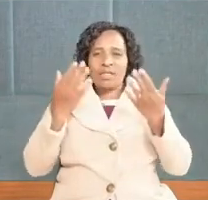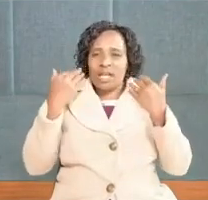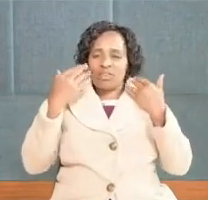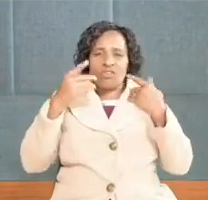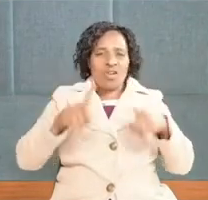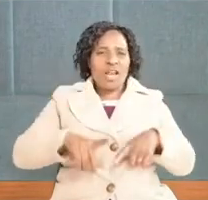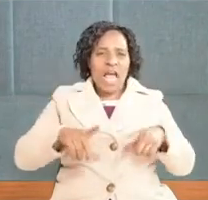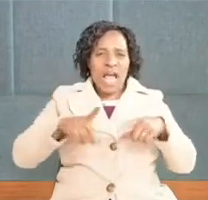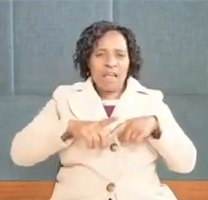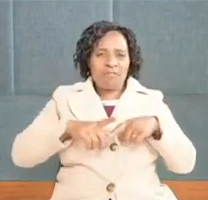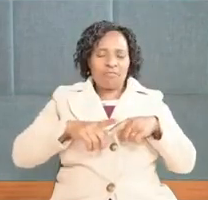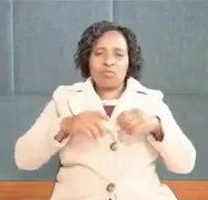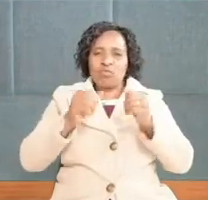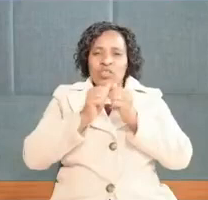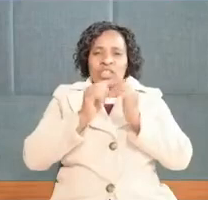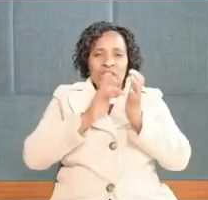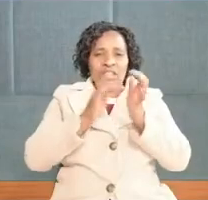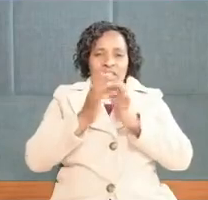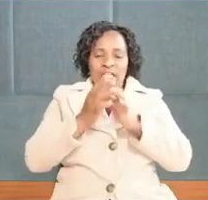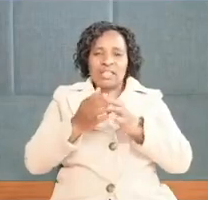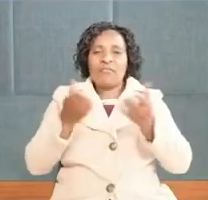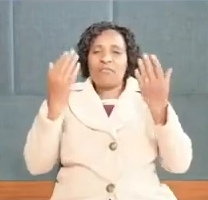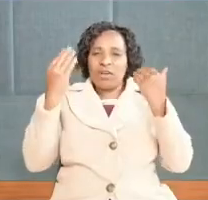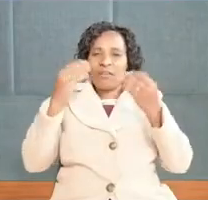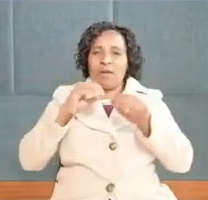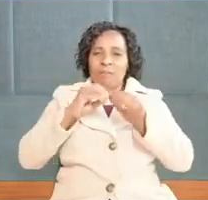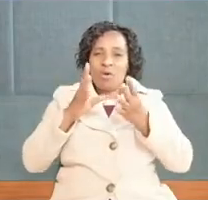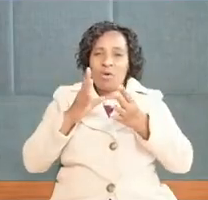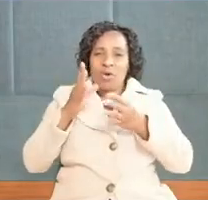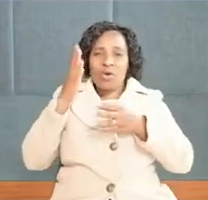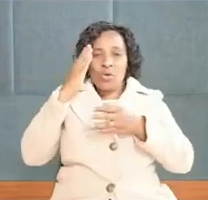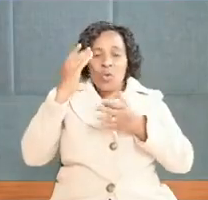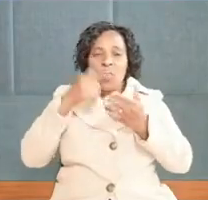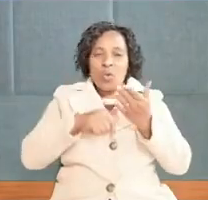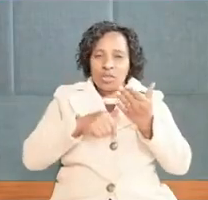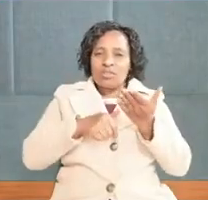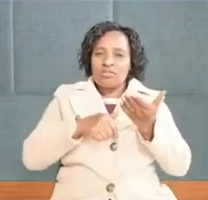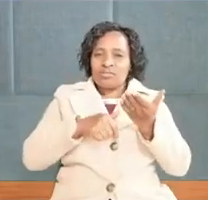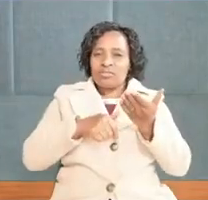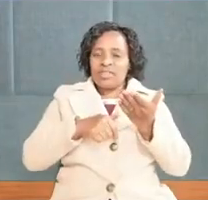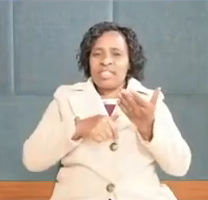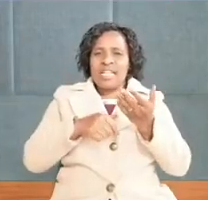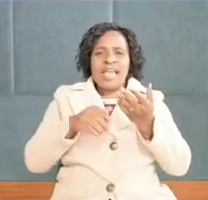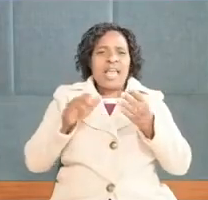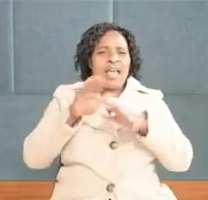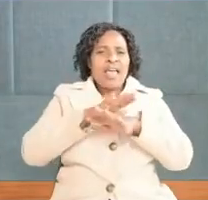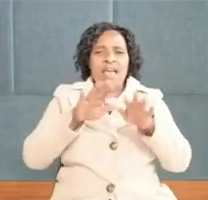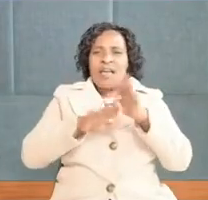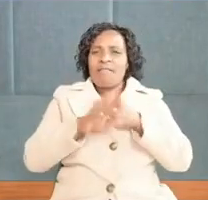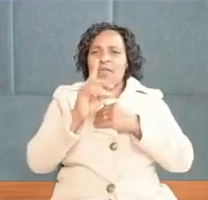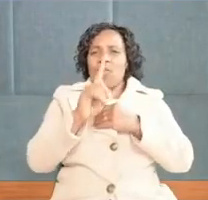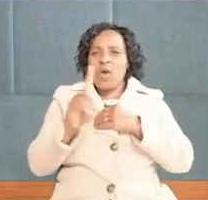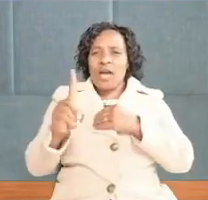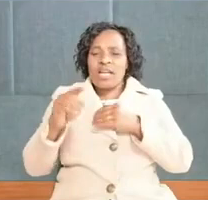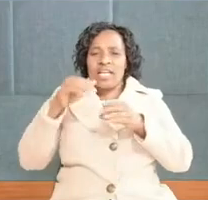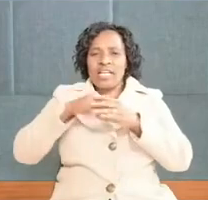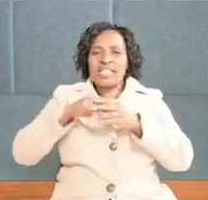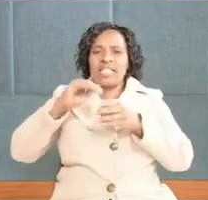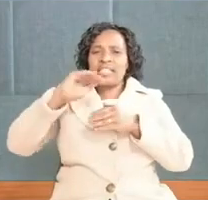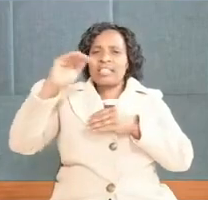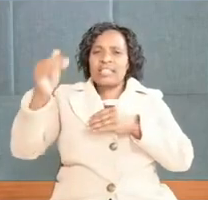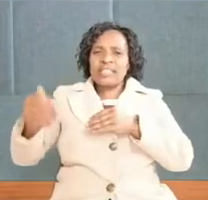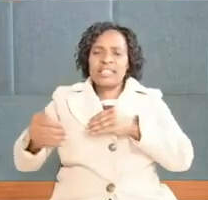and live with Jesus forevermore. And you know what's amazing? Is that everyone in the city